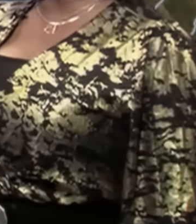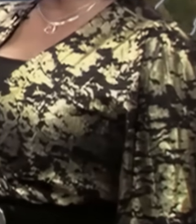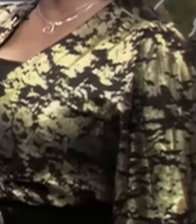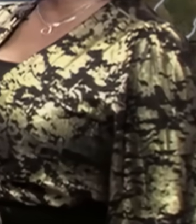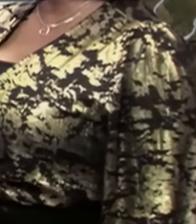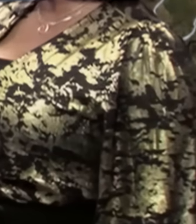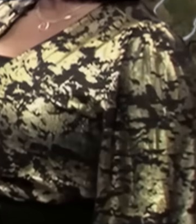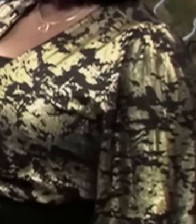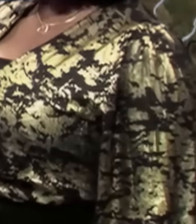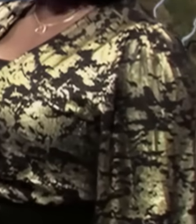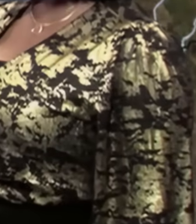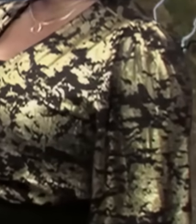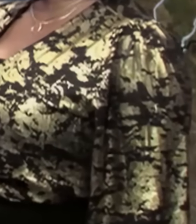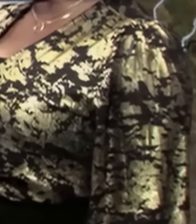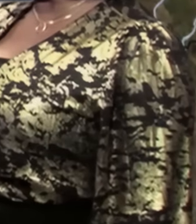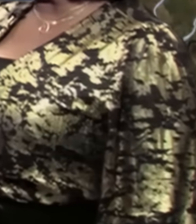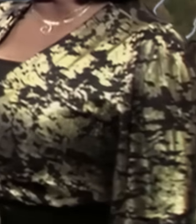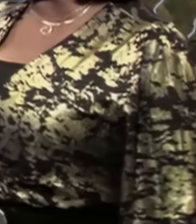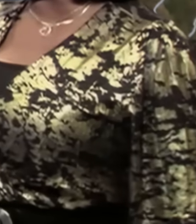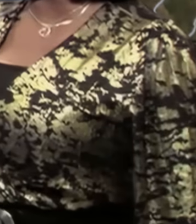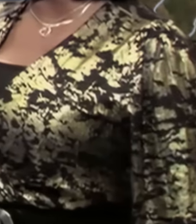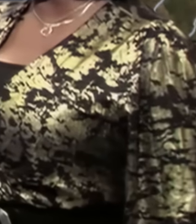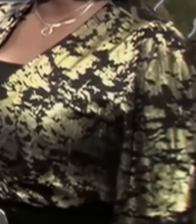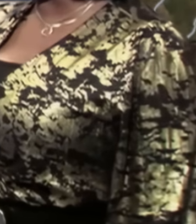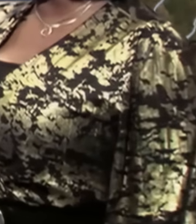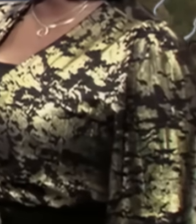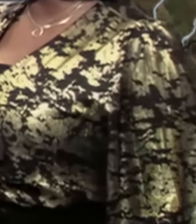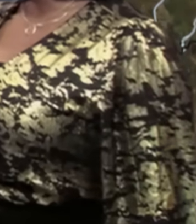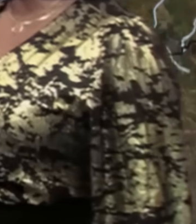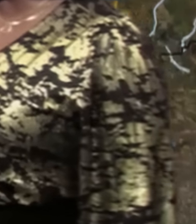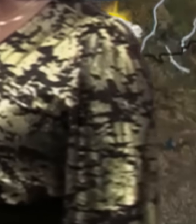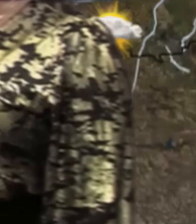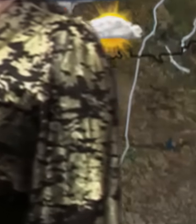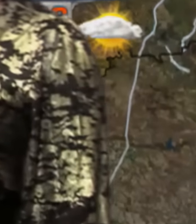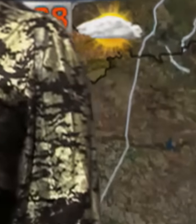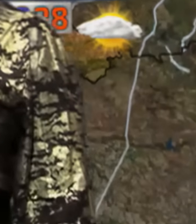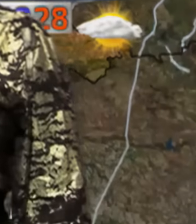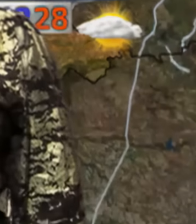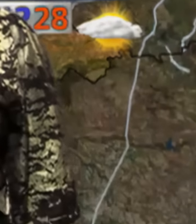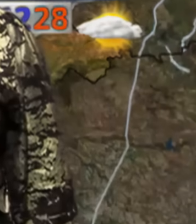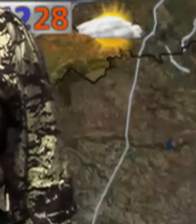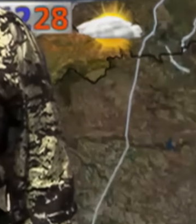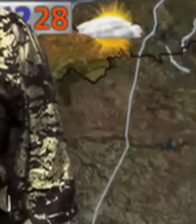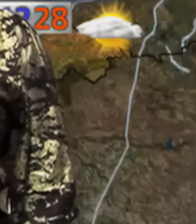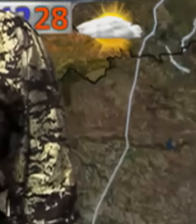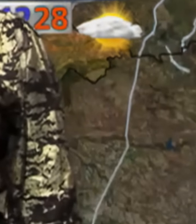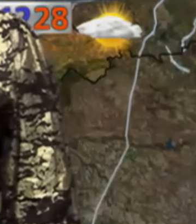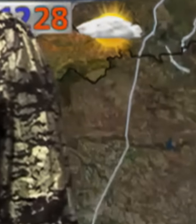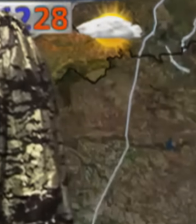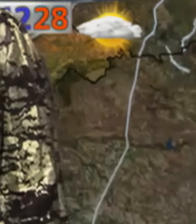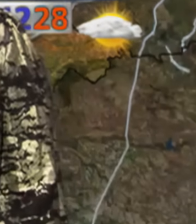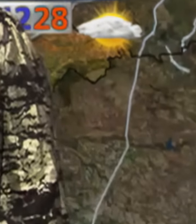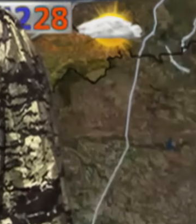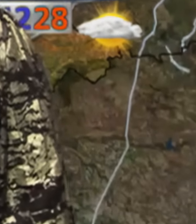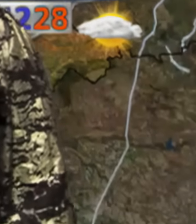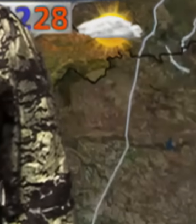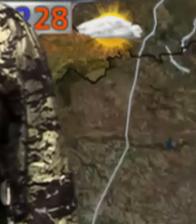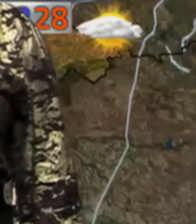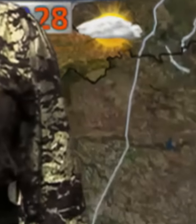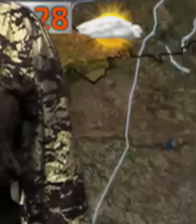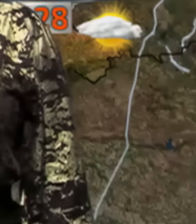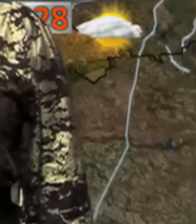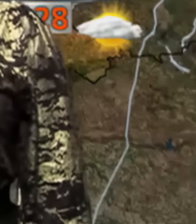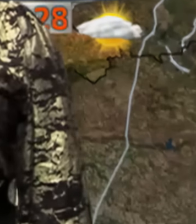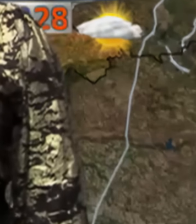Northwest re lebeletše gona Mahikeng go tla be go ntše go ruthetše ka tše 20 Senyane Taung le gona go tla be go ntše go na le mosarasarane ka tše